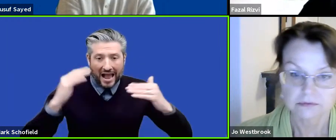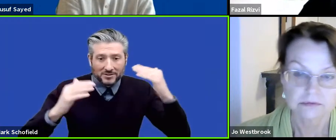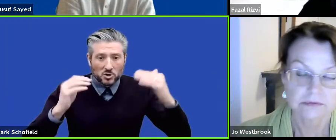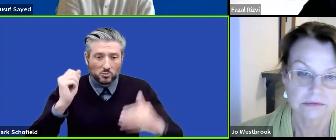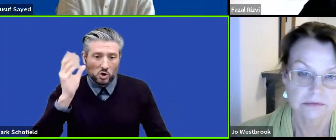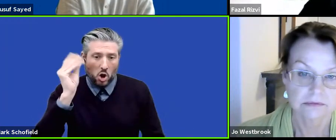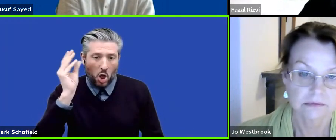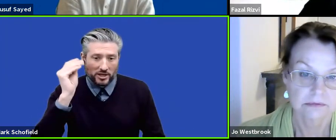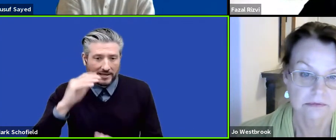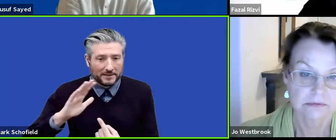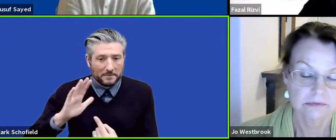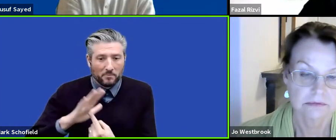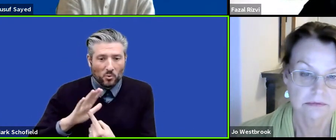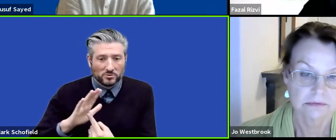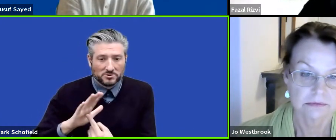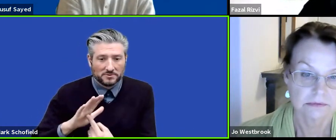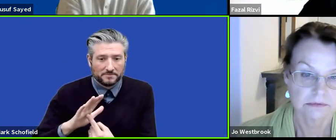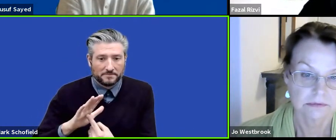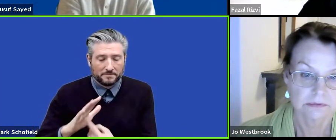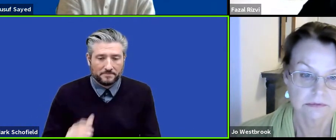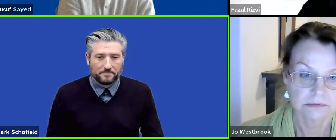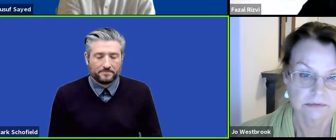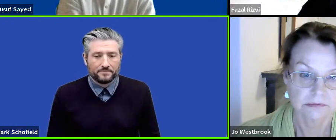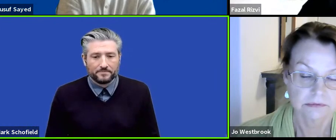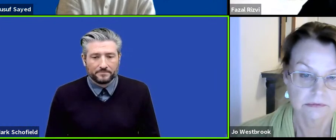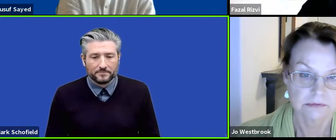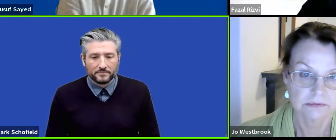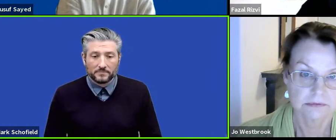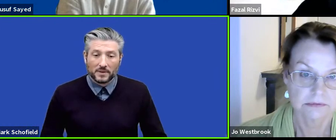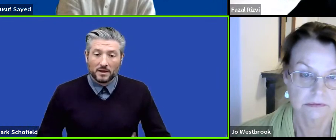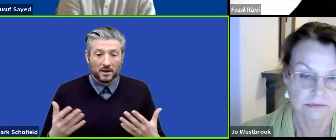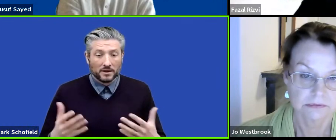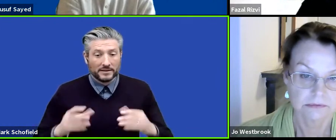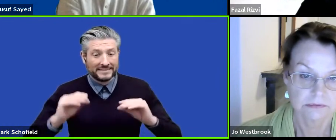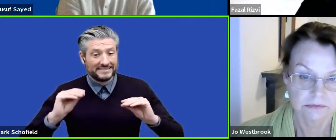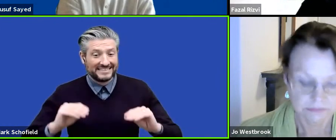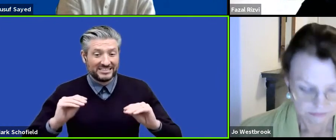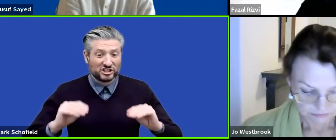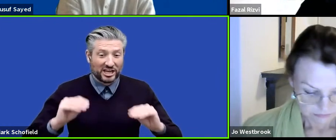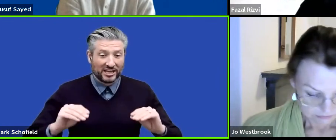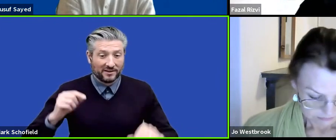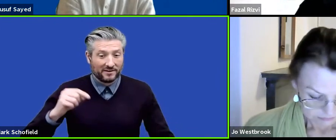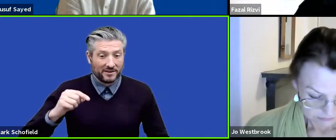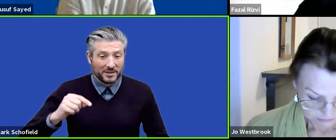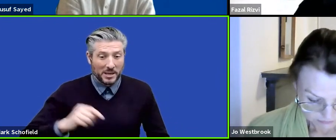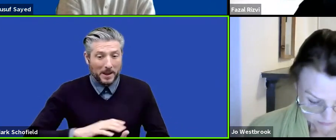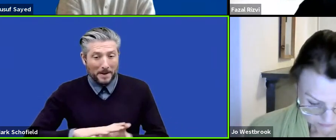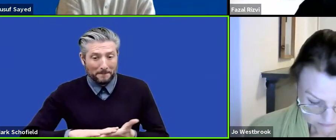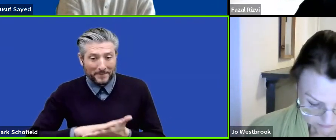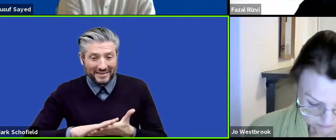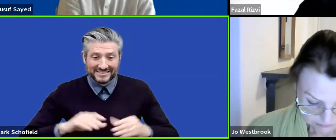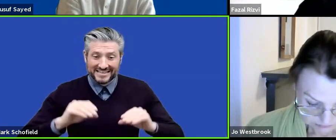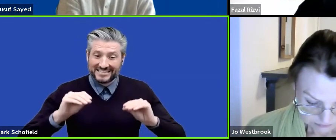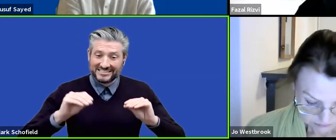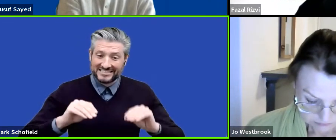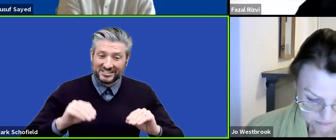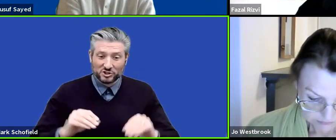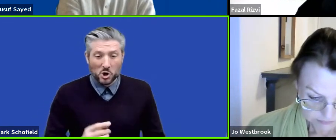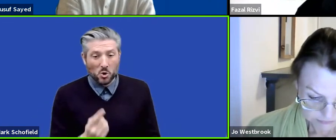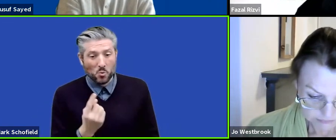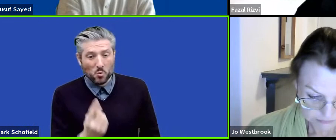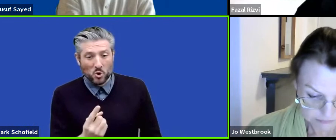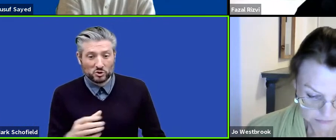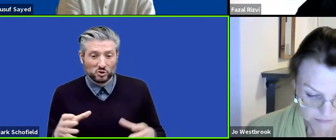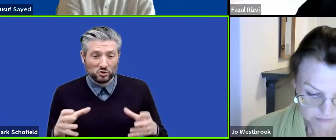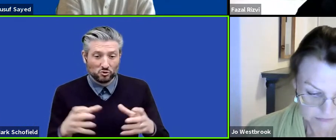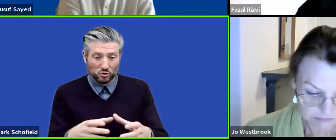that teaching is not simply teaching of a particular group of people. When we teach, we learn as